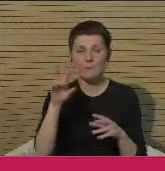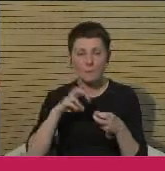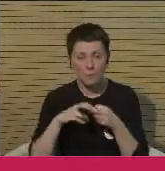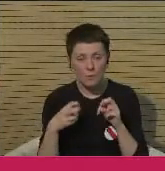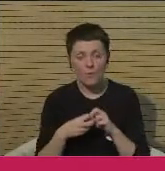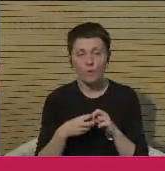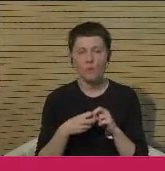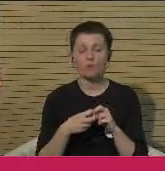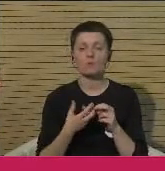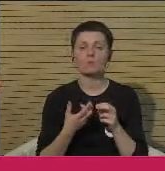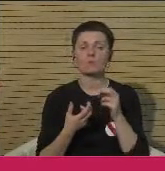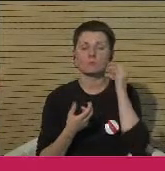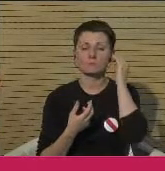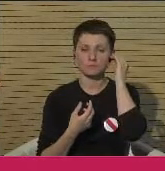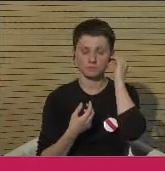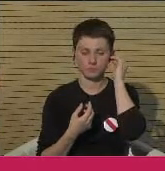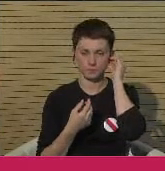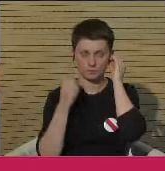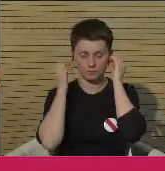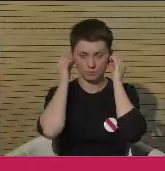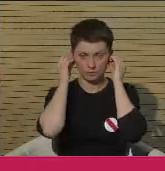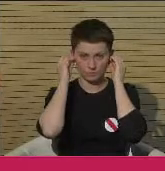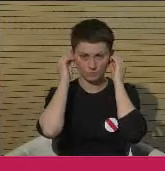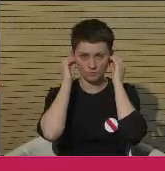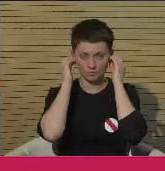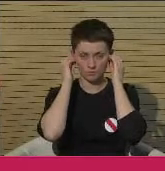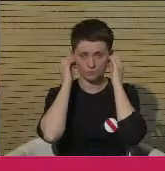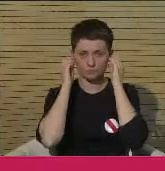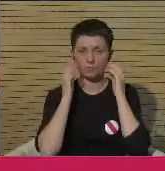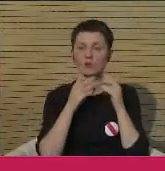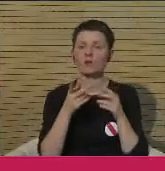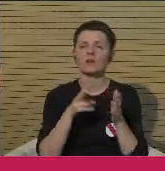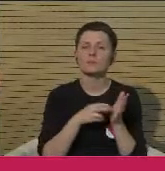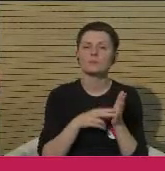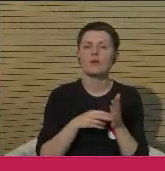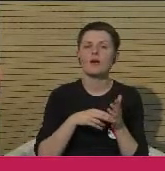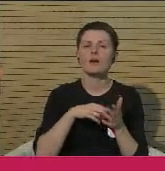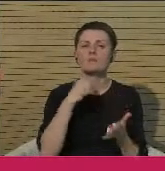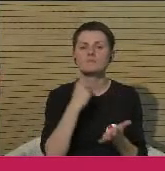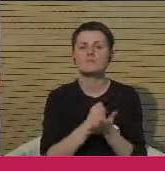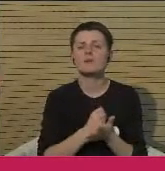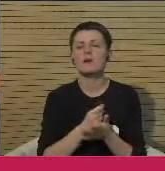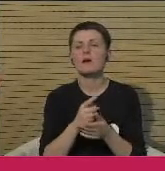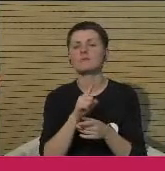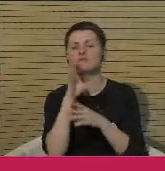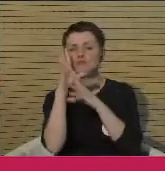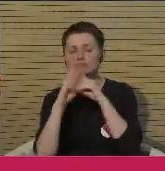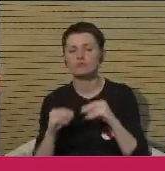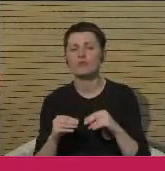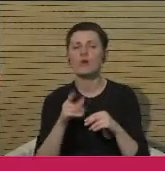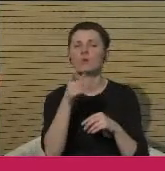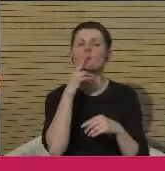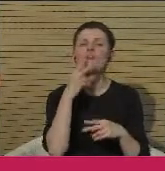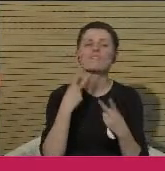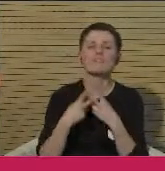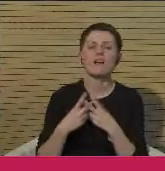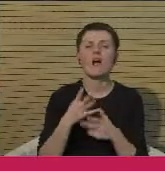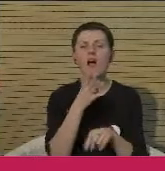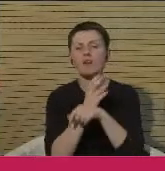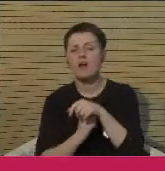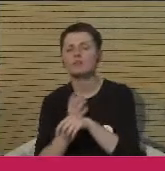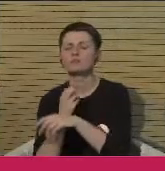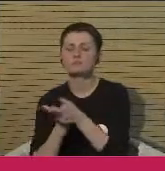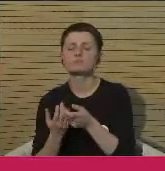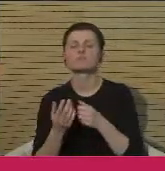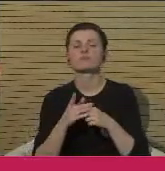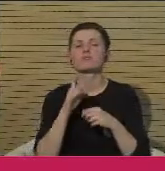they are not profitable or they are difficult to accept in short-term perspective, but they realize that in a long-term perspective they